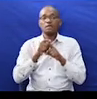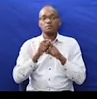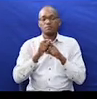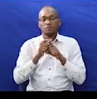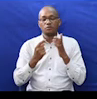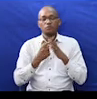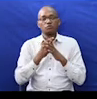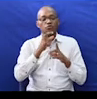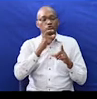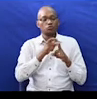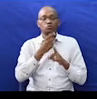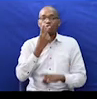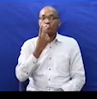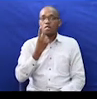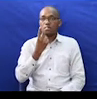trigonon